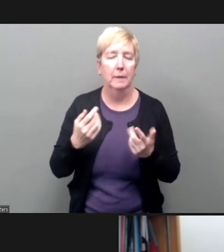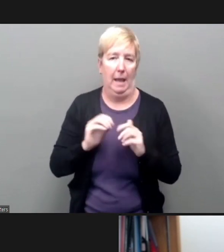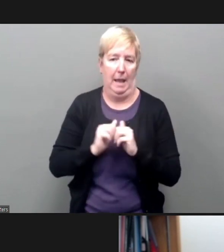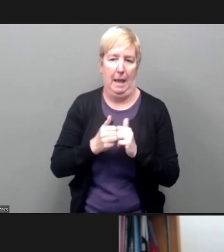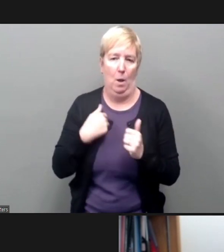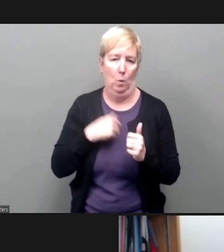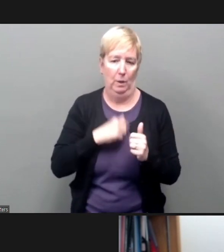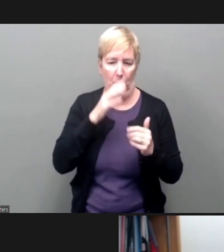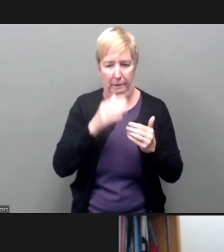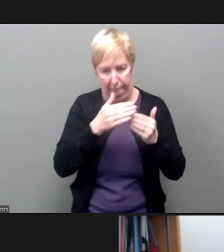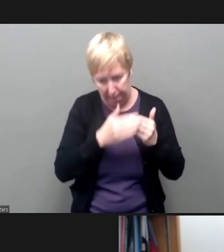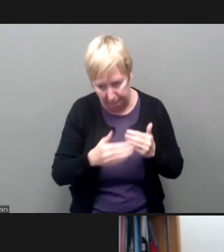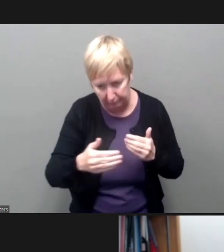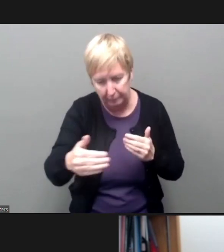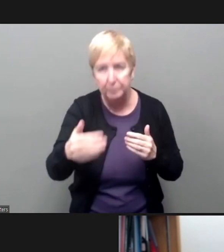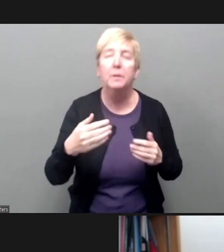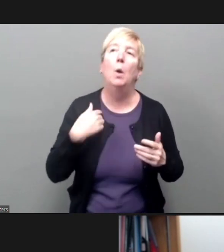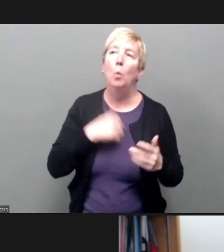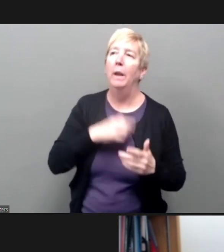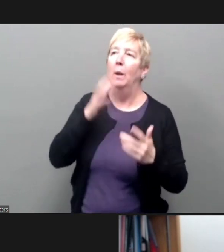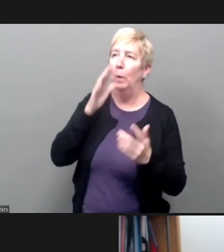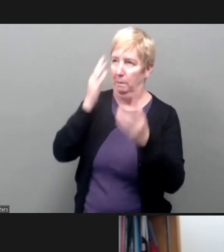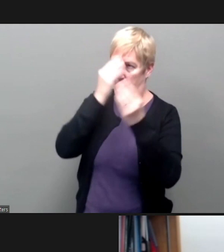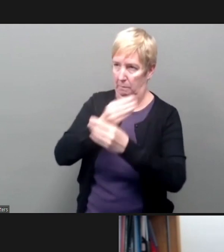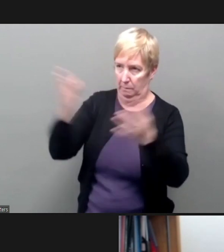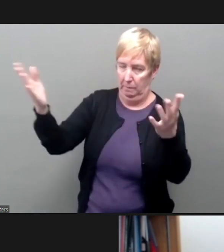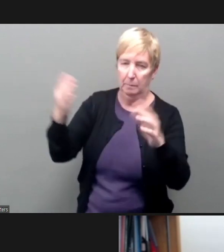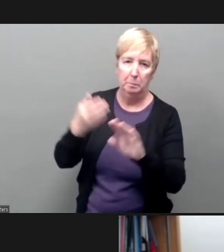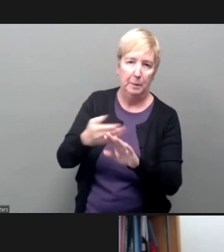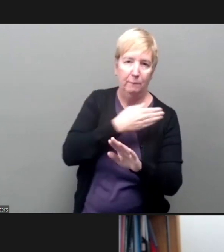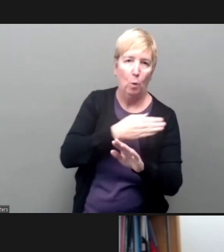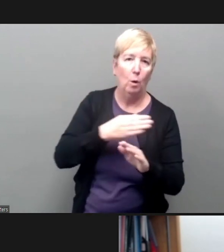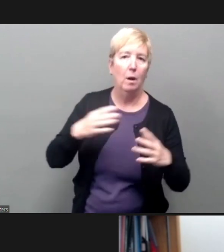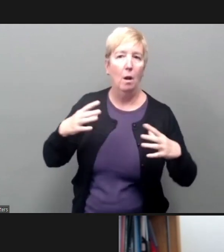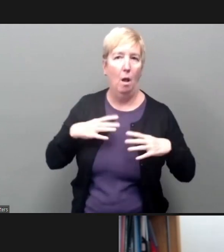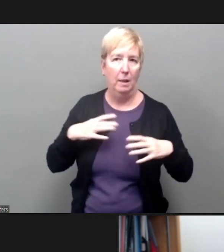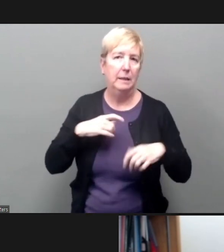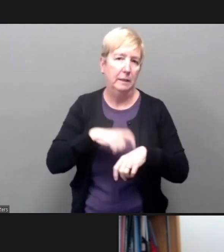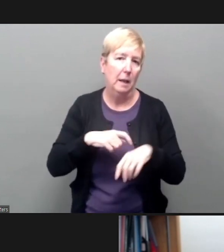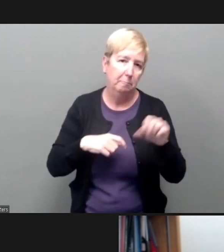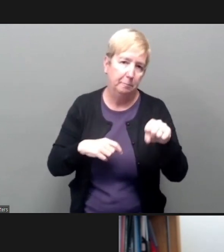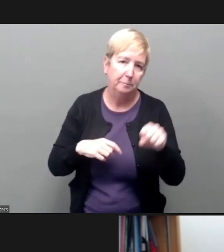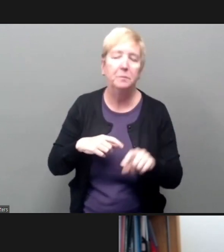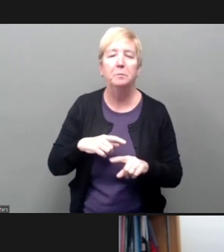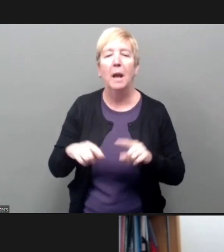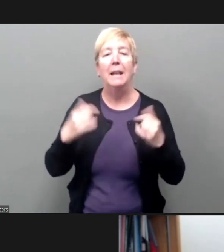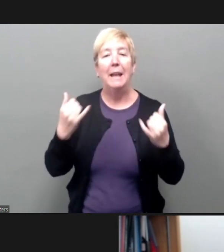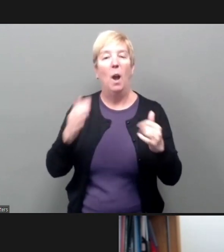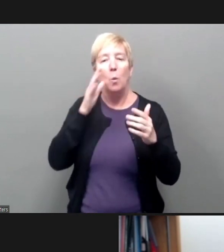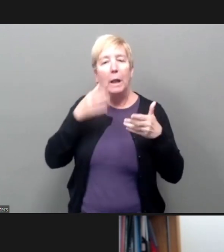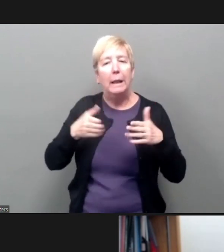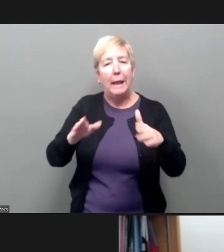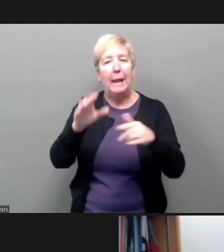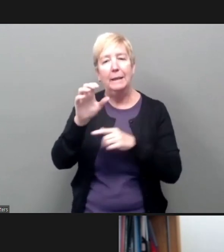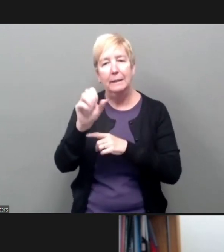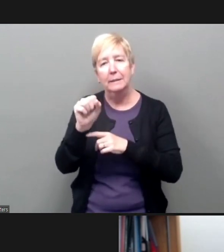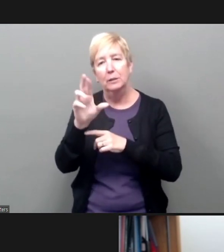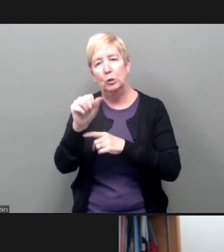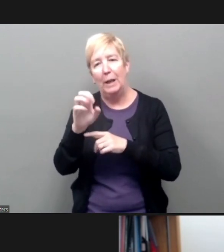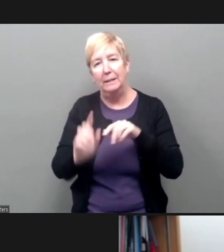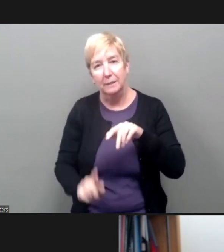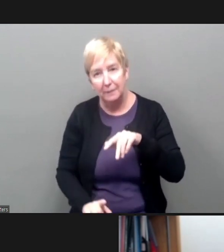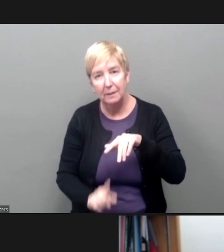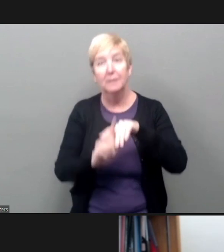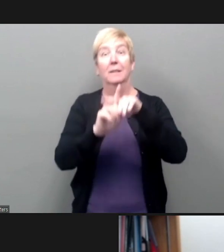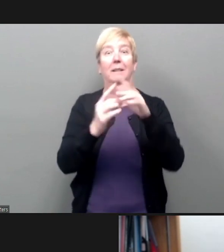said, put out bulletins in advance of the holidays. So now might be a good moment just to give him a second to come back if he's coming back, and